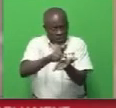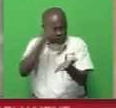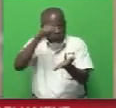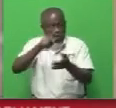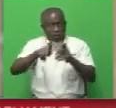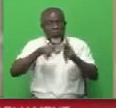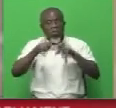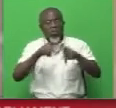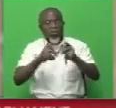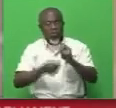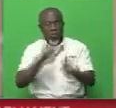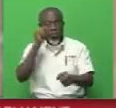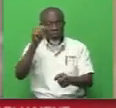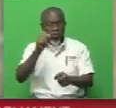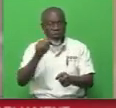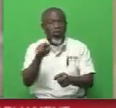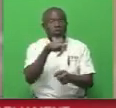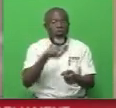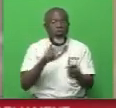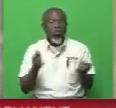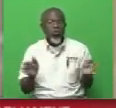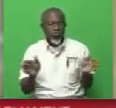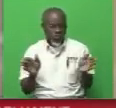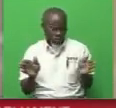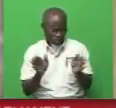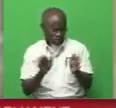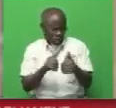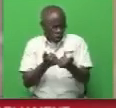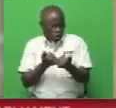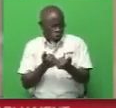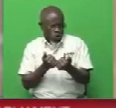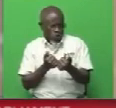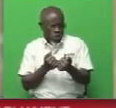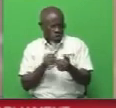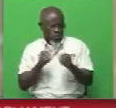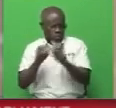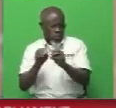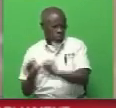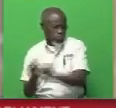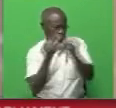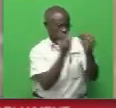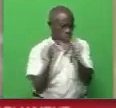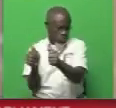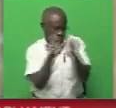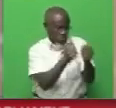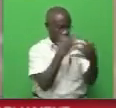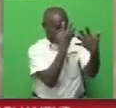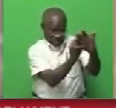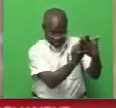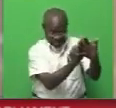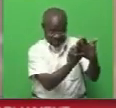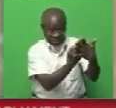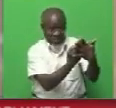are incentivizing just locking up people. You don't incentivize making sure your matter sees its way through court, because in